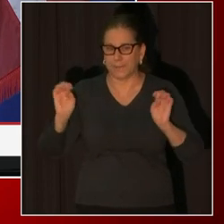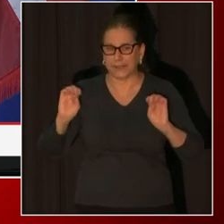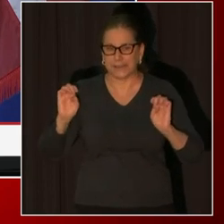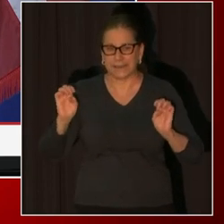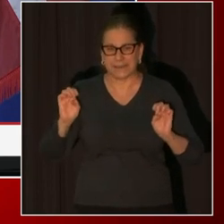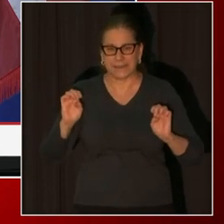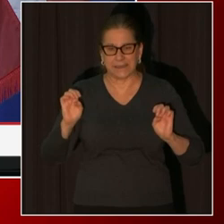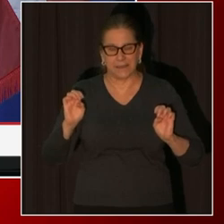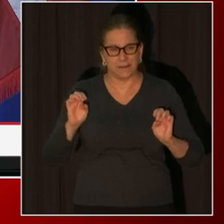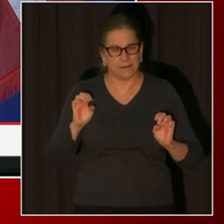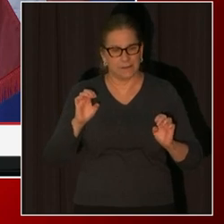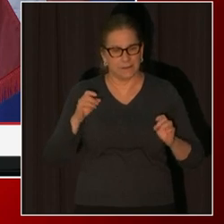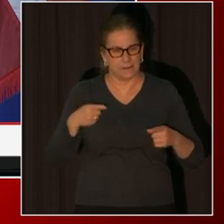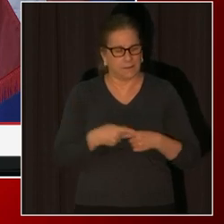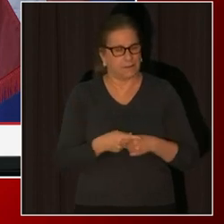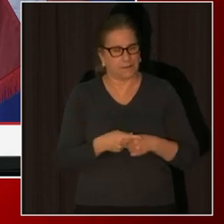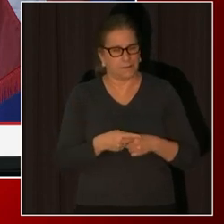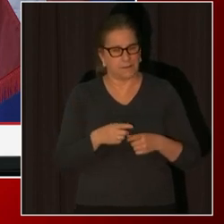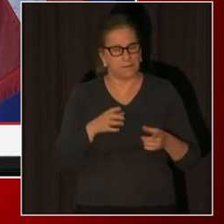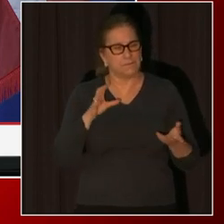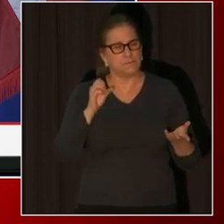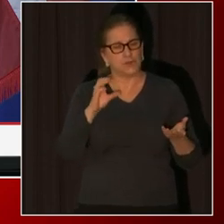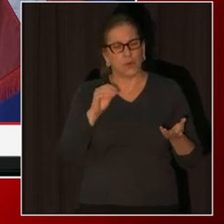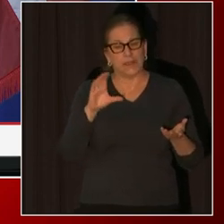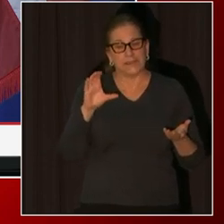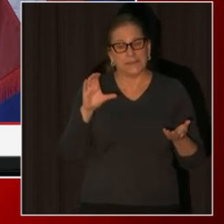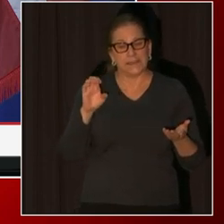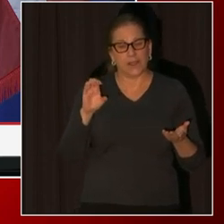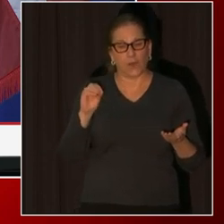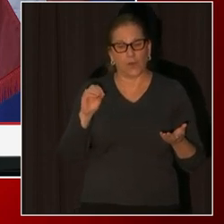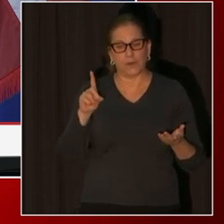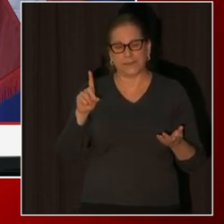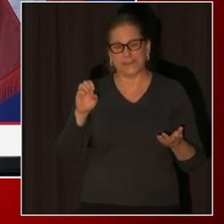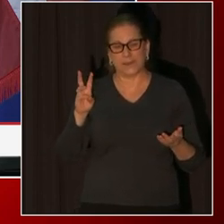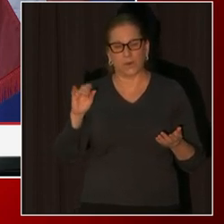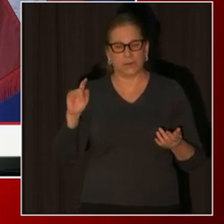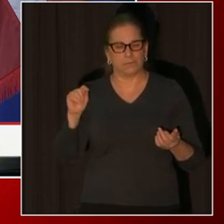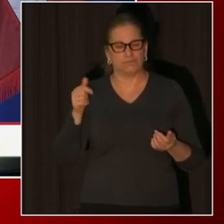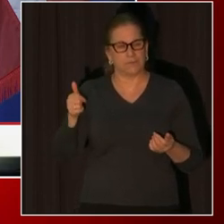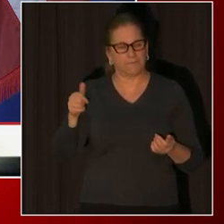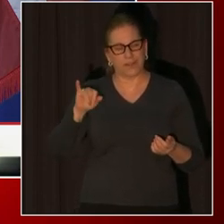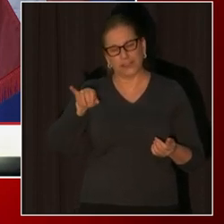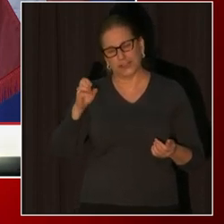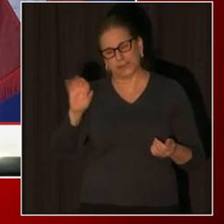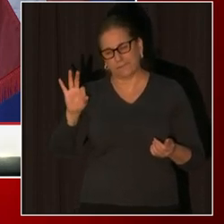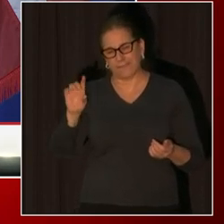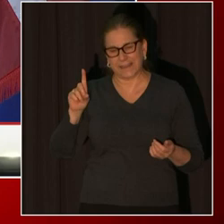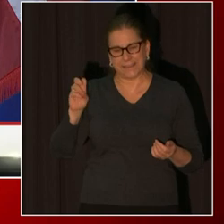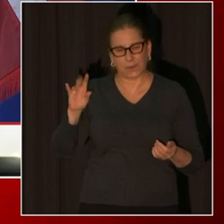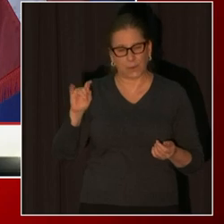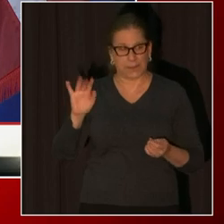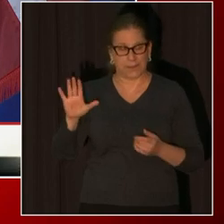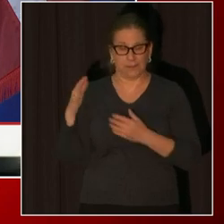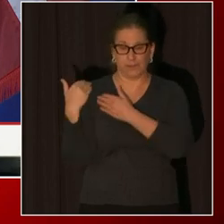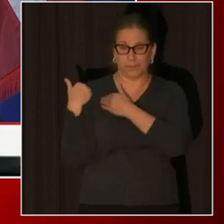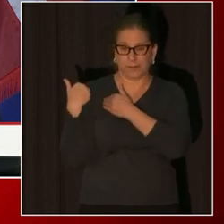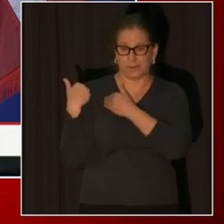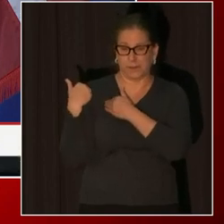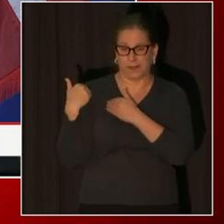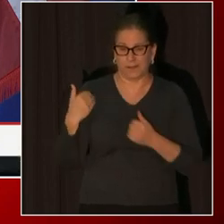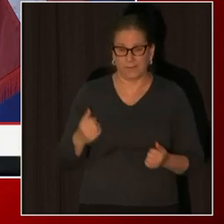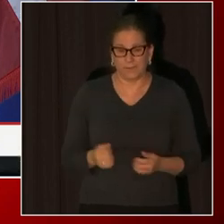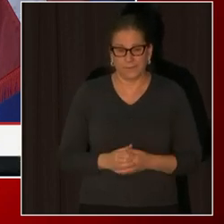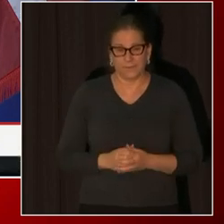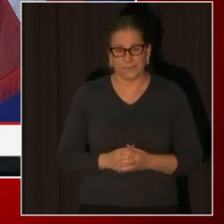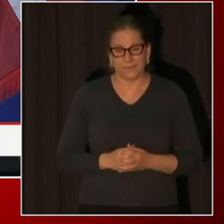DeWitt, for working with us on his budget. Jeff's responsibility, of course, is certifying revenues